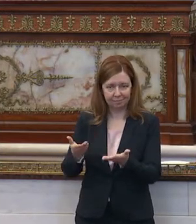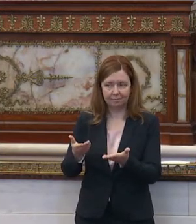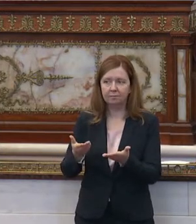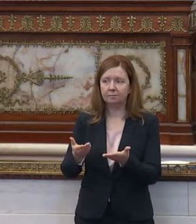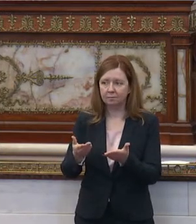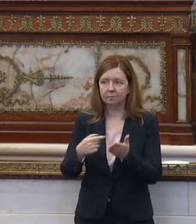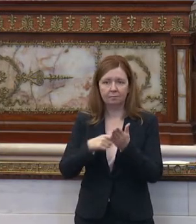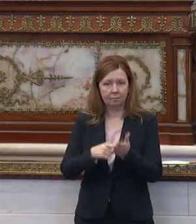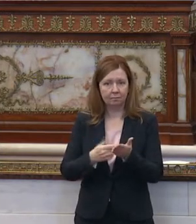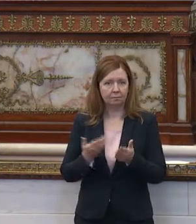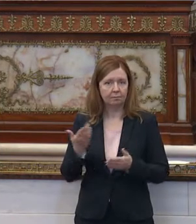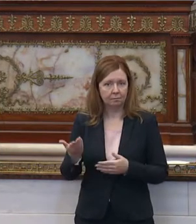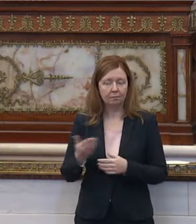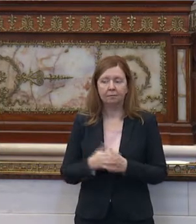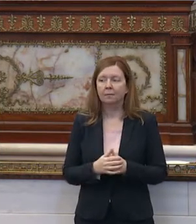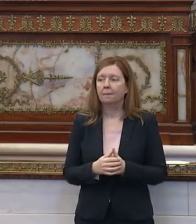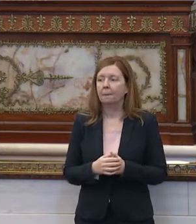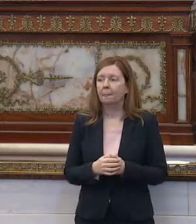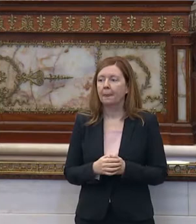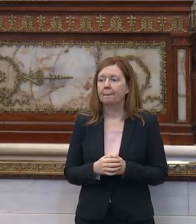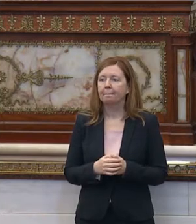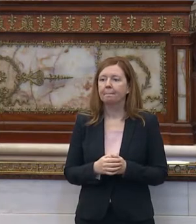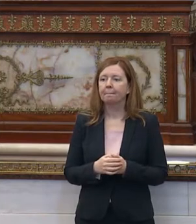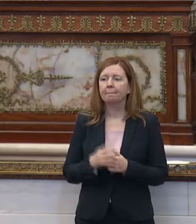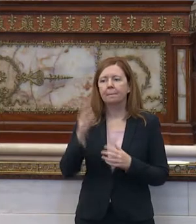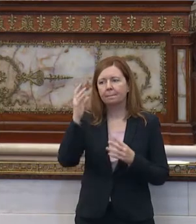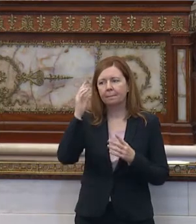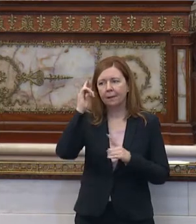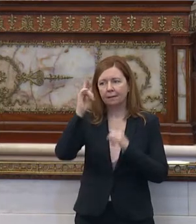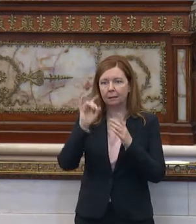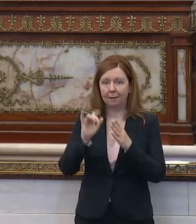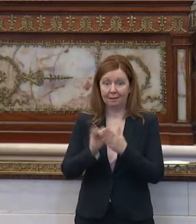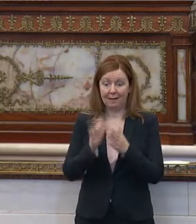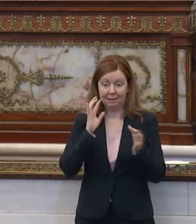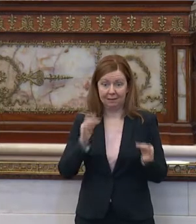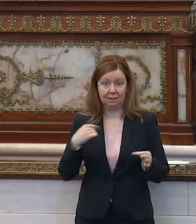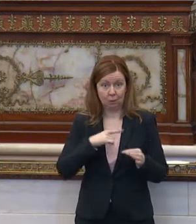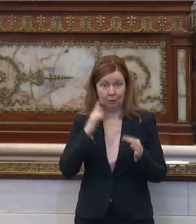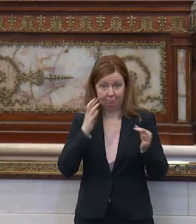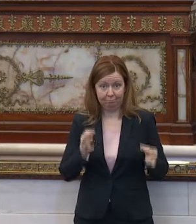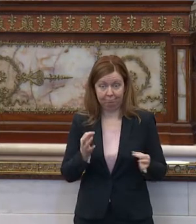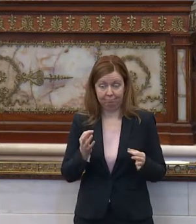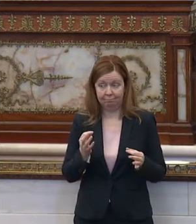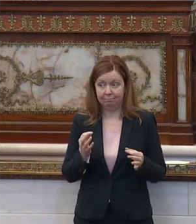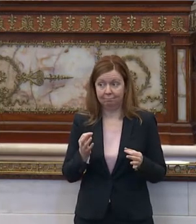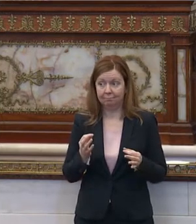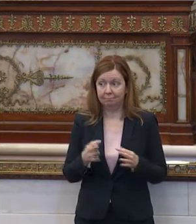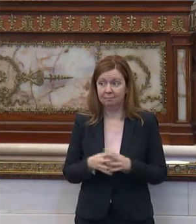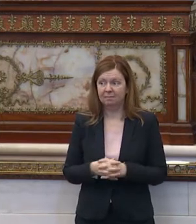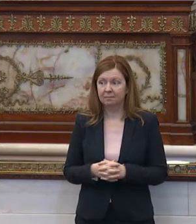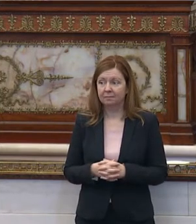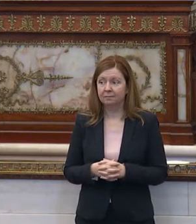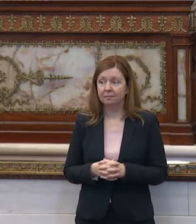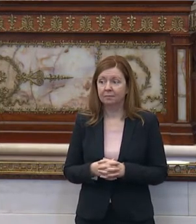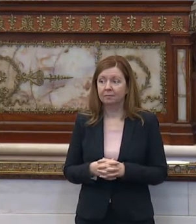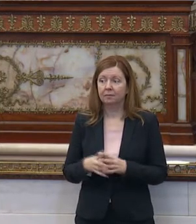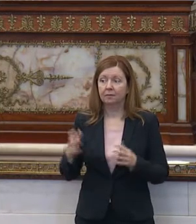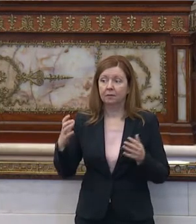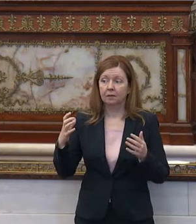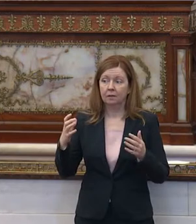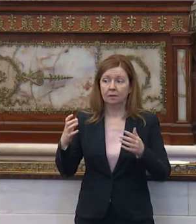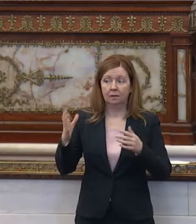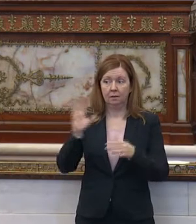have been presented. But think about that decision this body made under the chairmanship